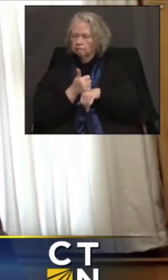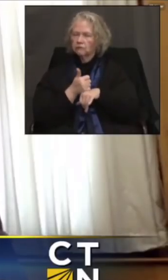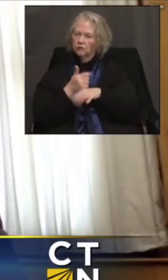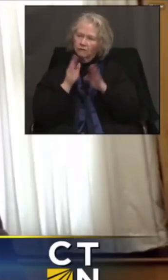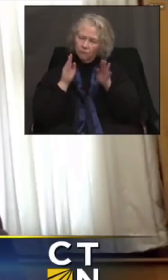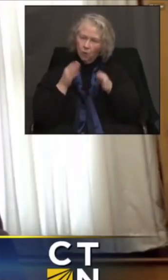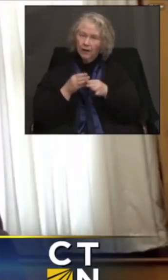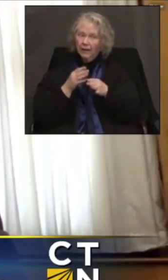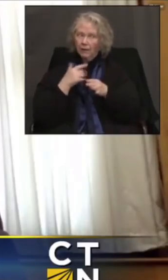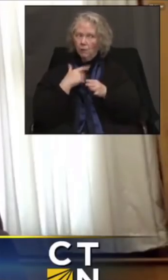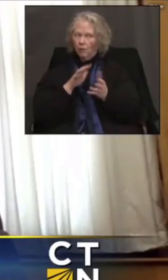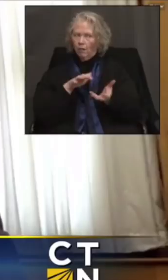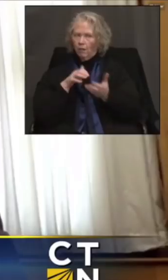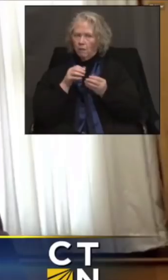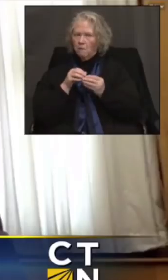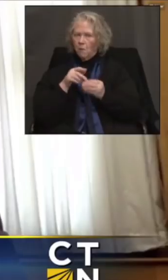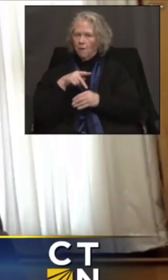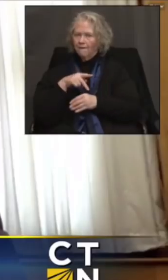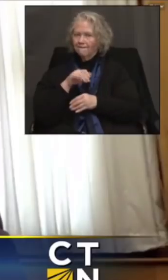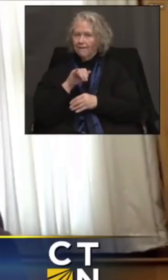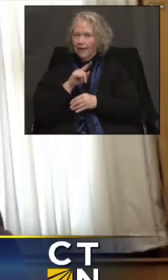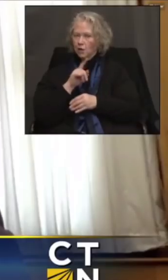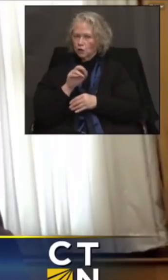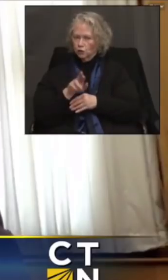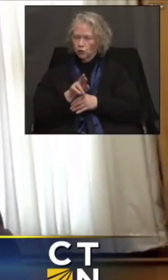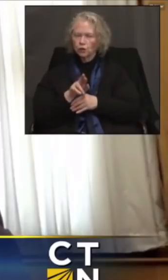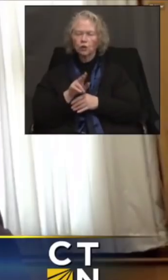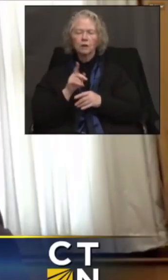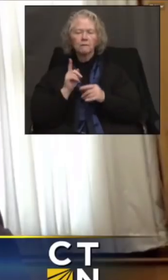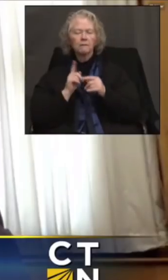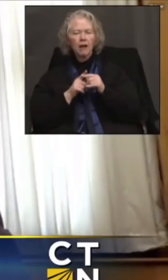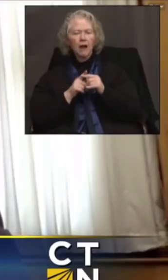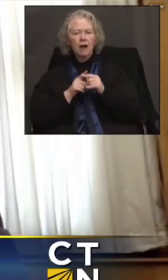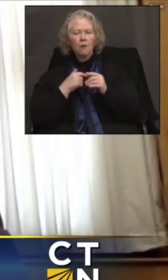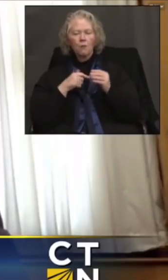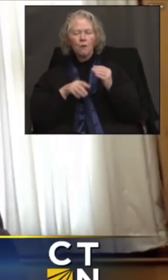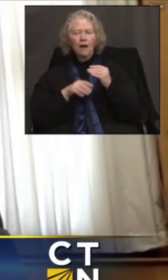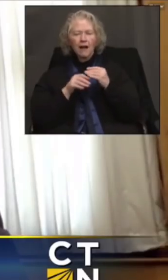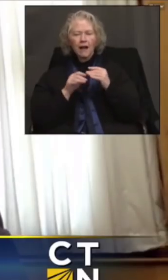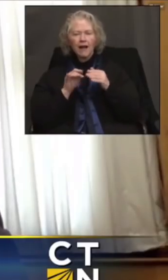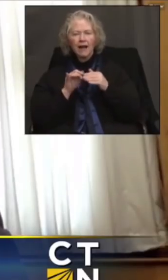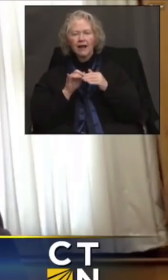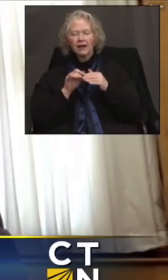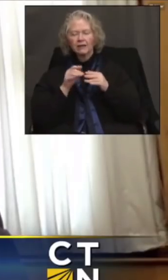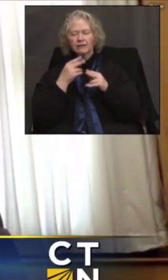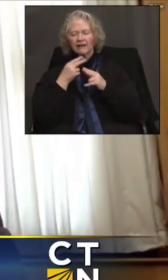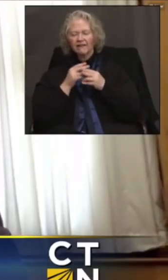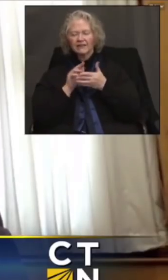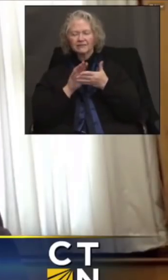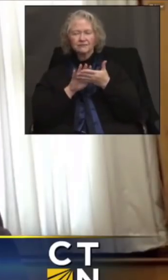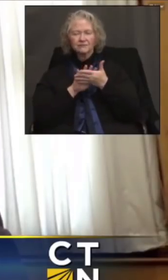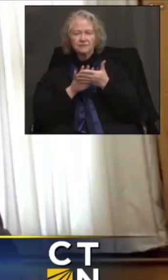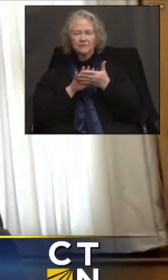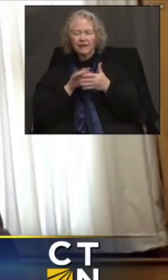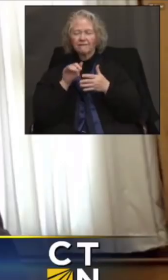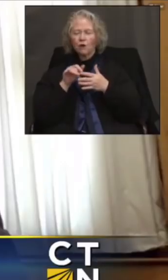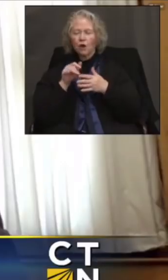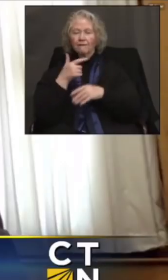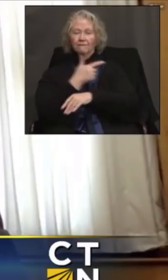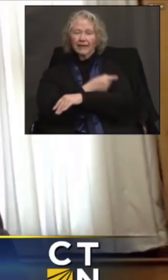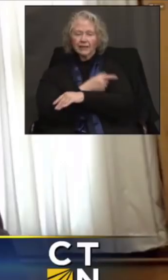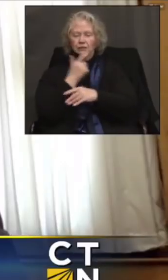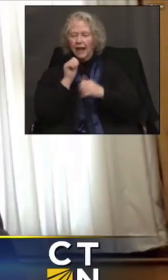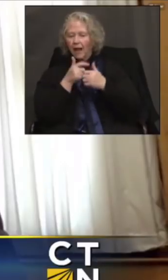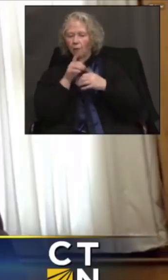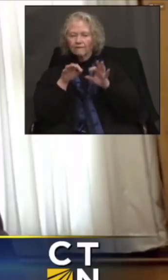more Pfizer. We're also going to add a filter to the vaccination finder on our website for people who are 16 and